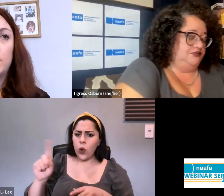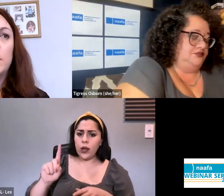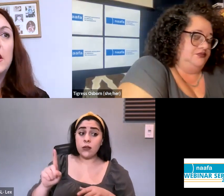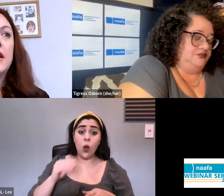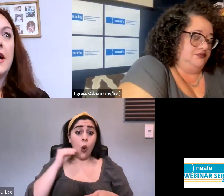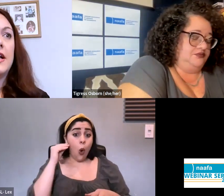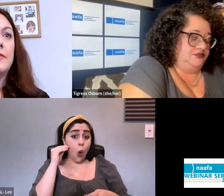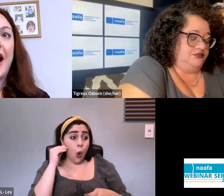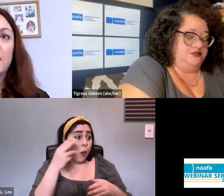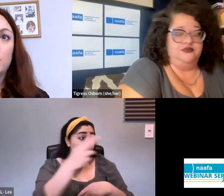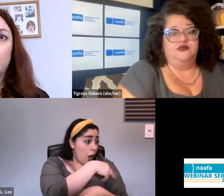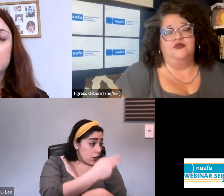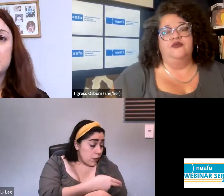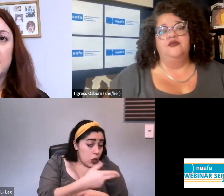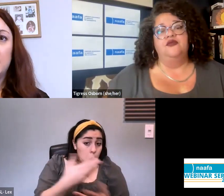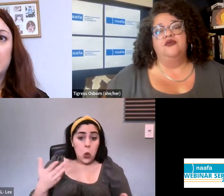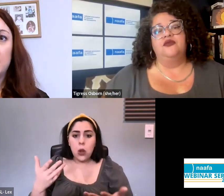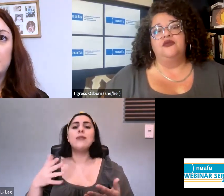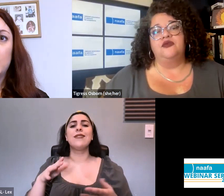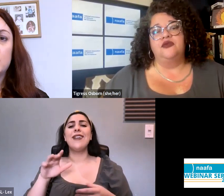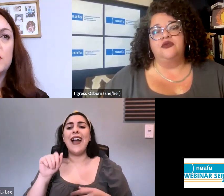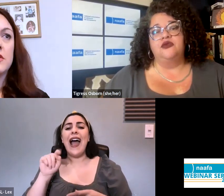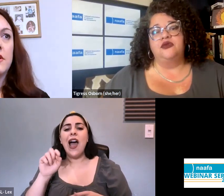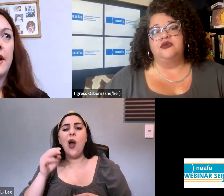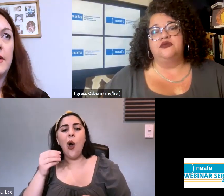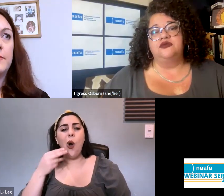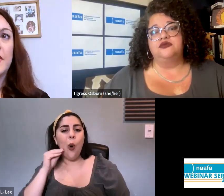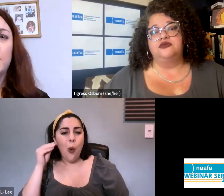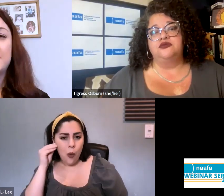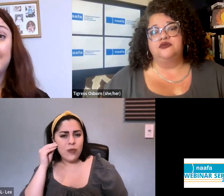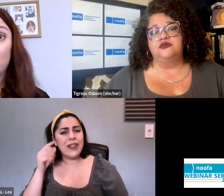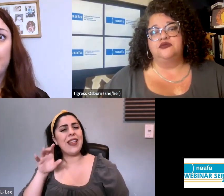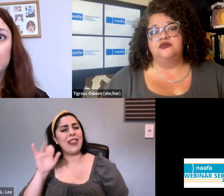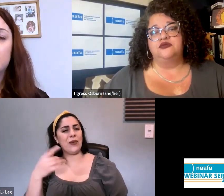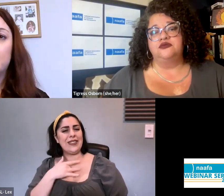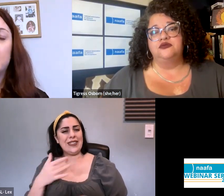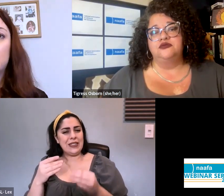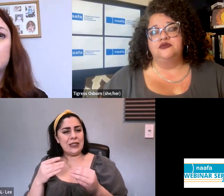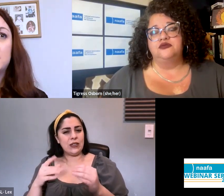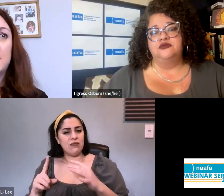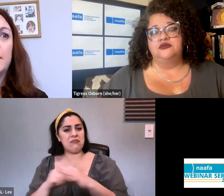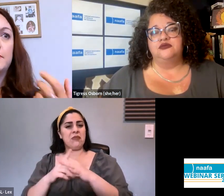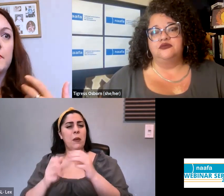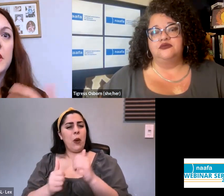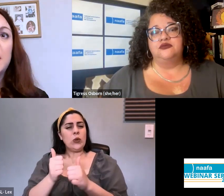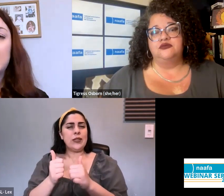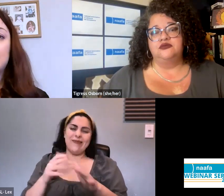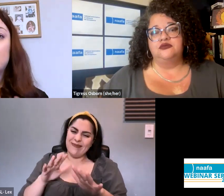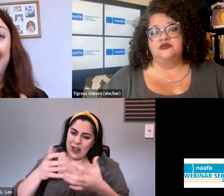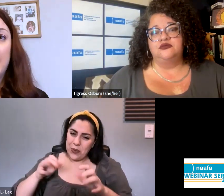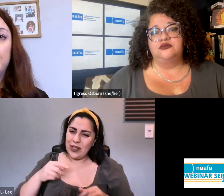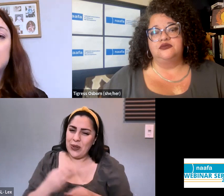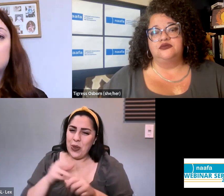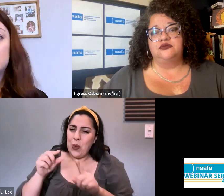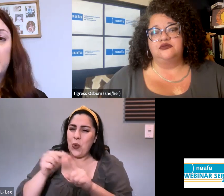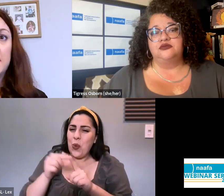at home? At home poses the most, I don't want to say problems, but the most things that